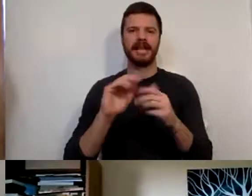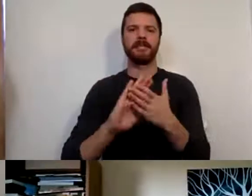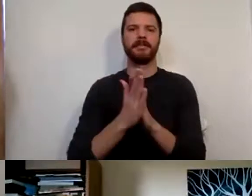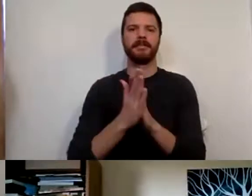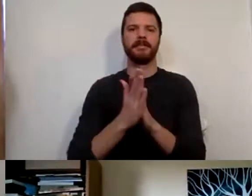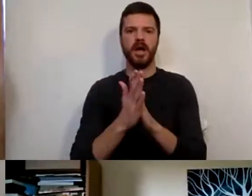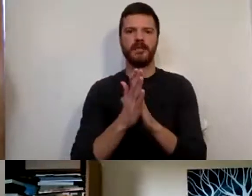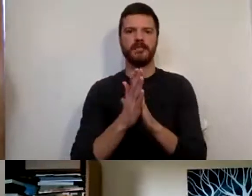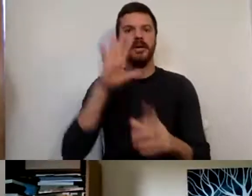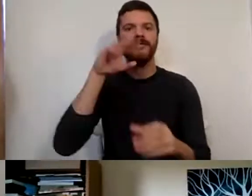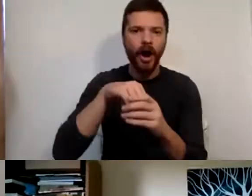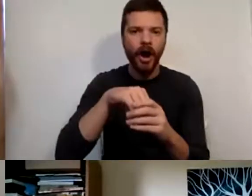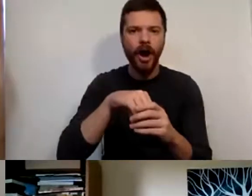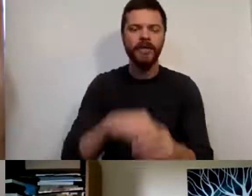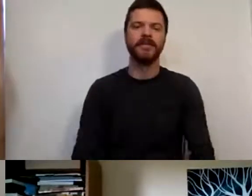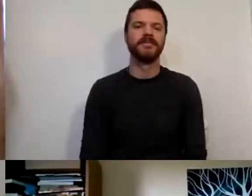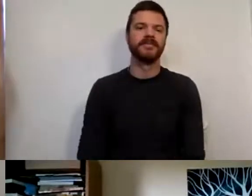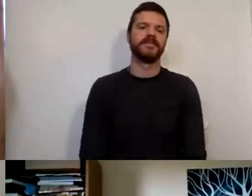participatory.